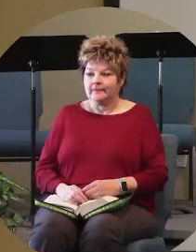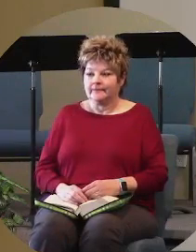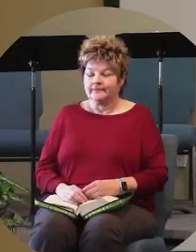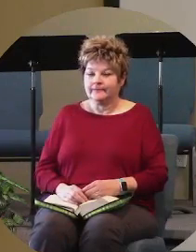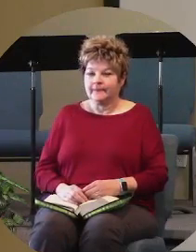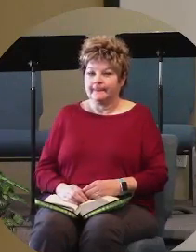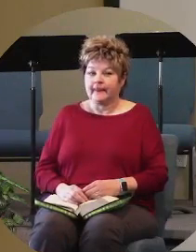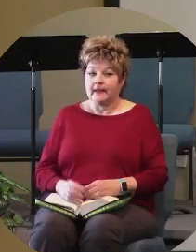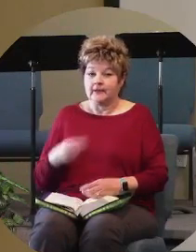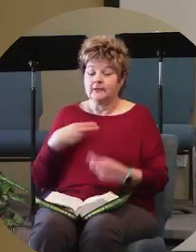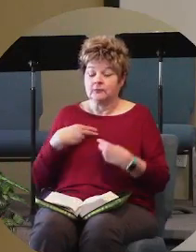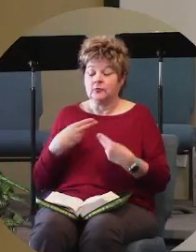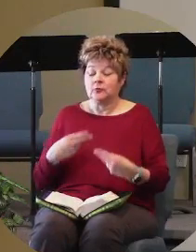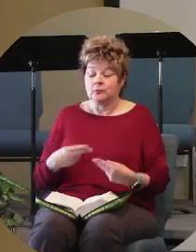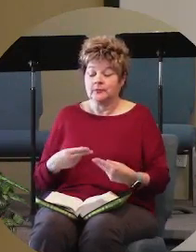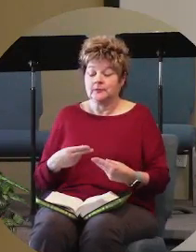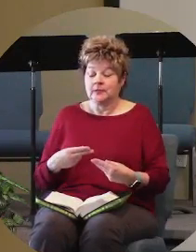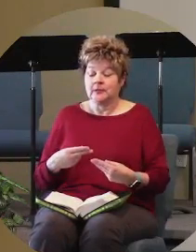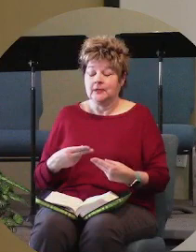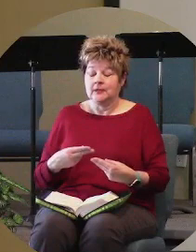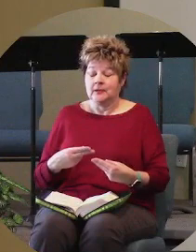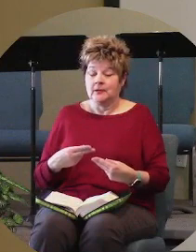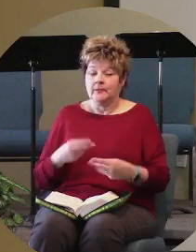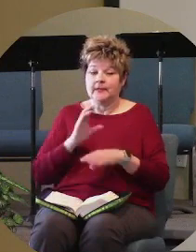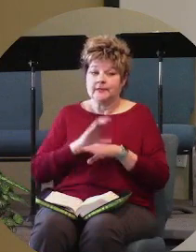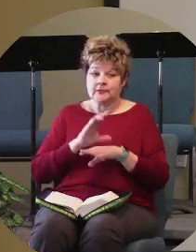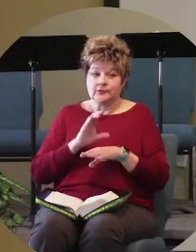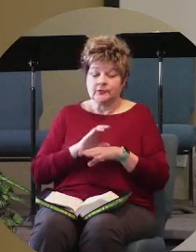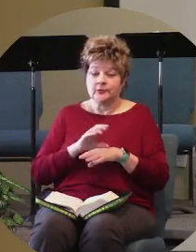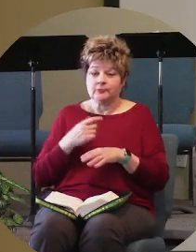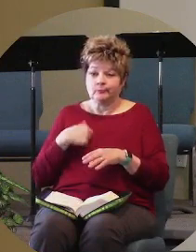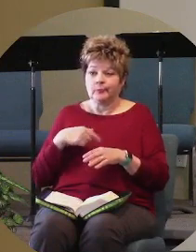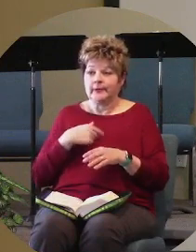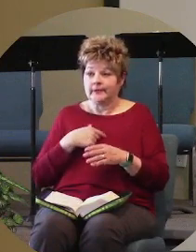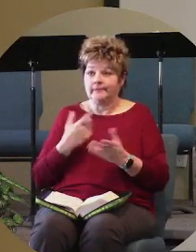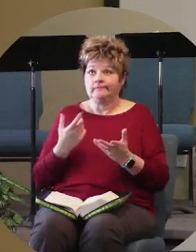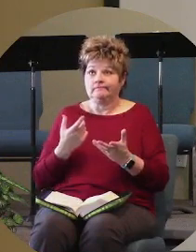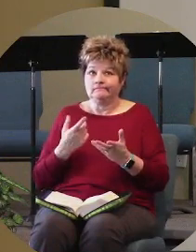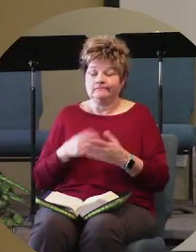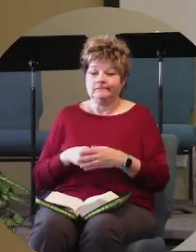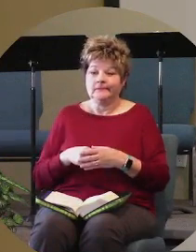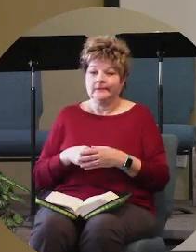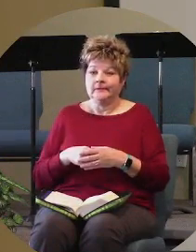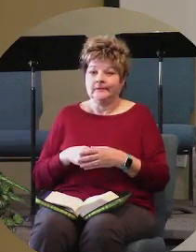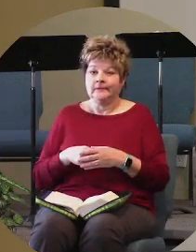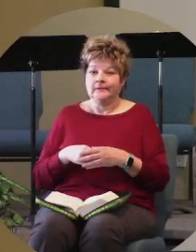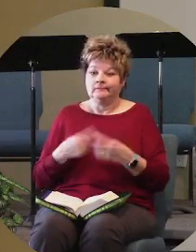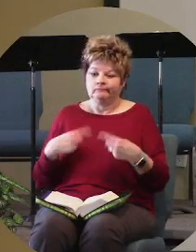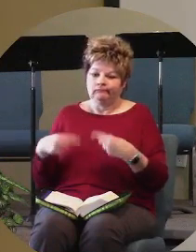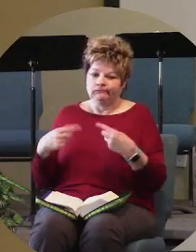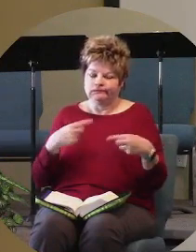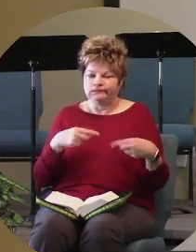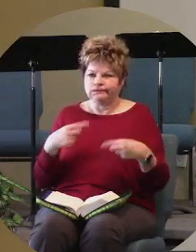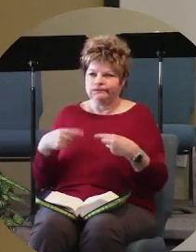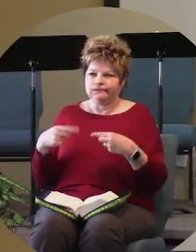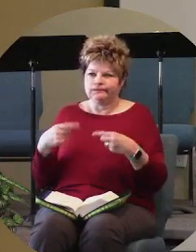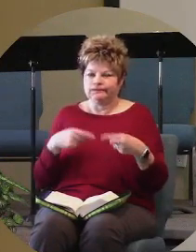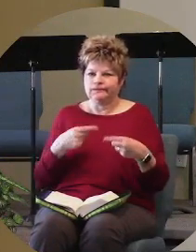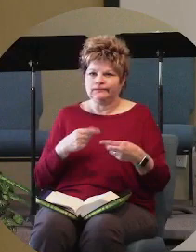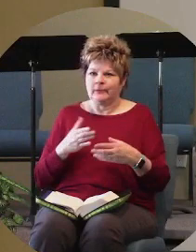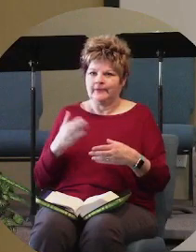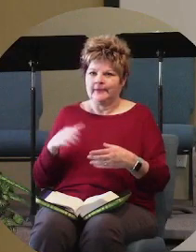As human beings, but as the church, we fight about really immaterial